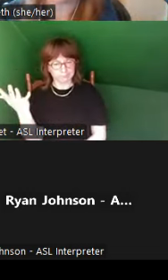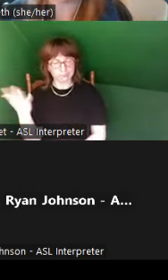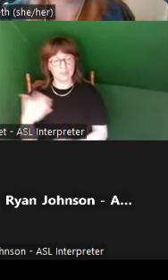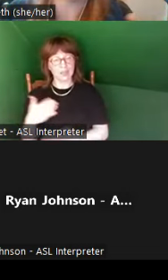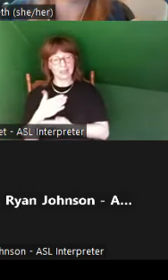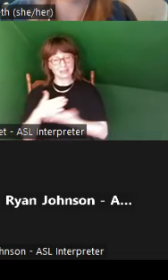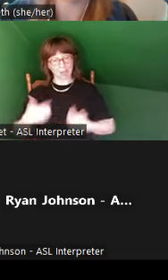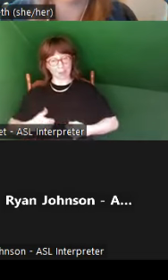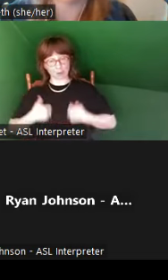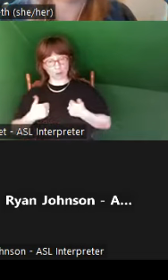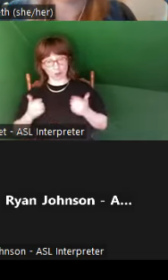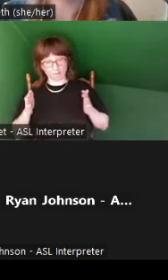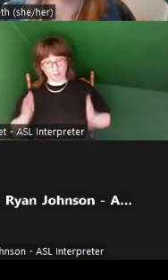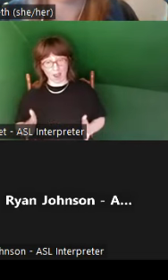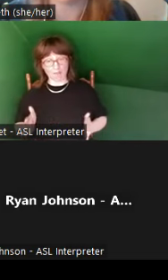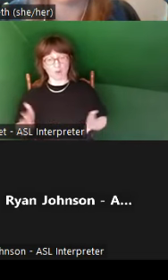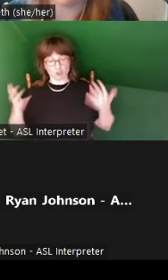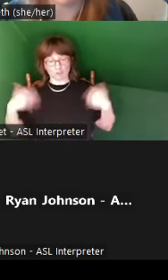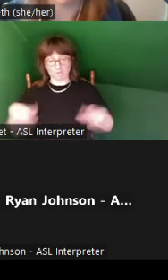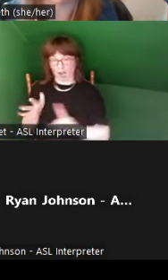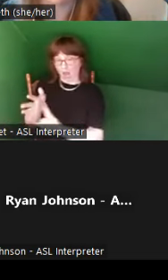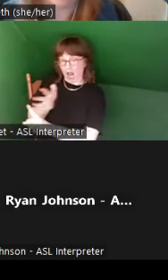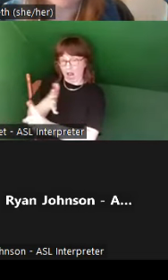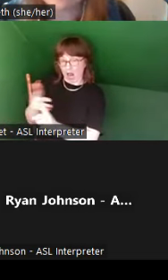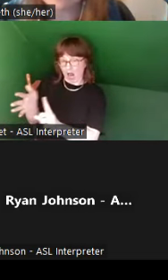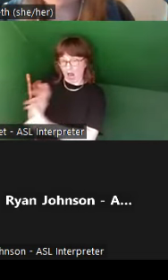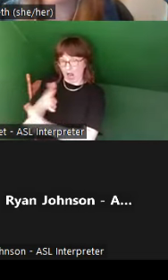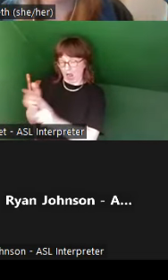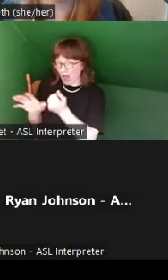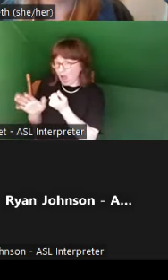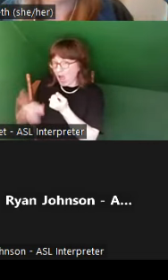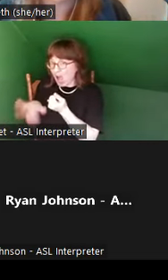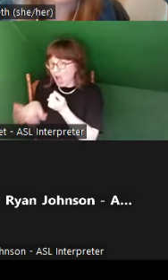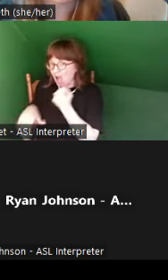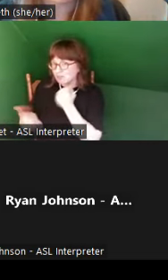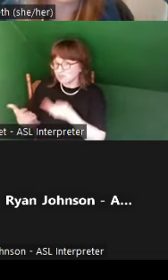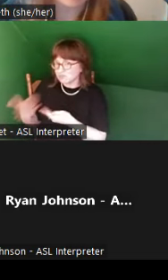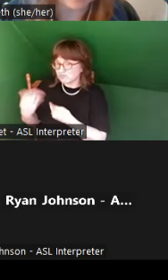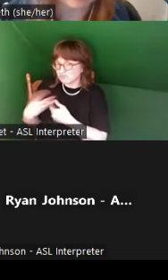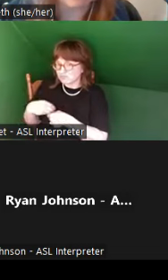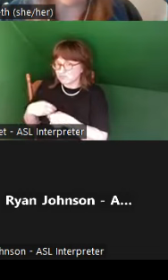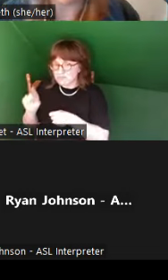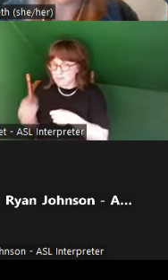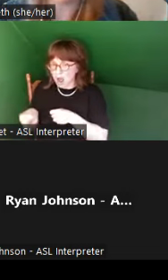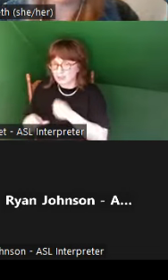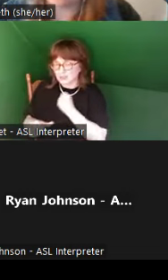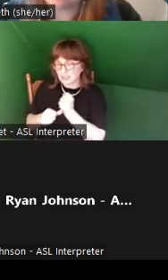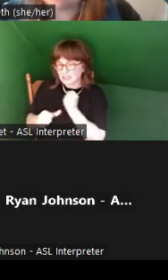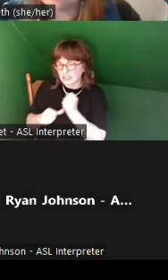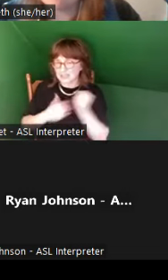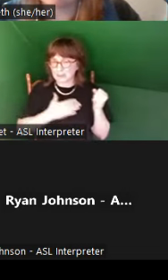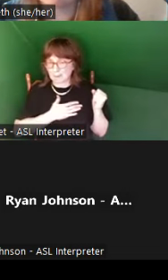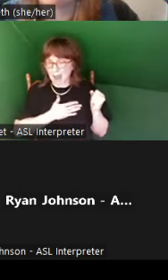by their abusers into assisting with an abuser's criminal activity or aiding and abetting the abuser's